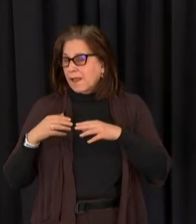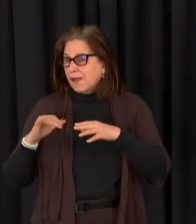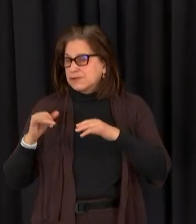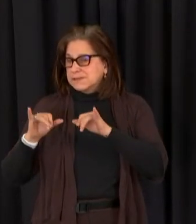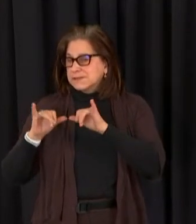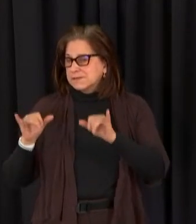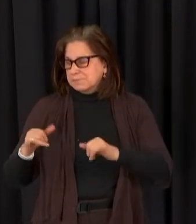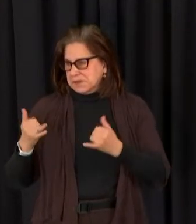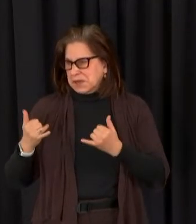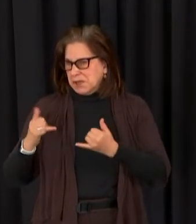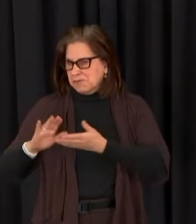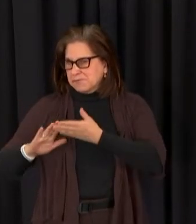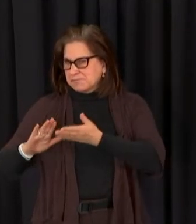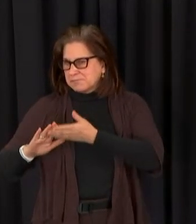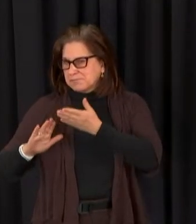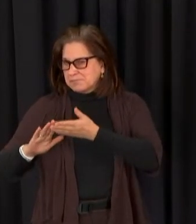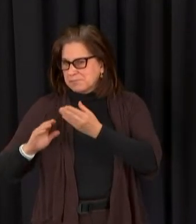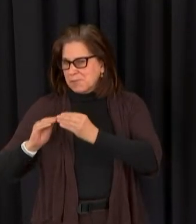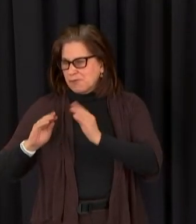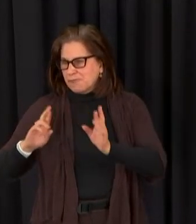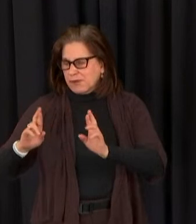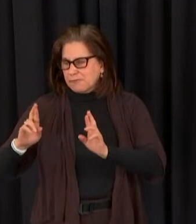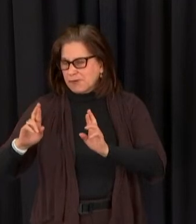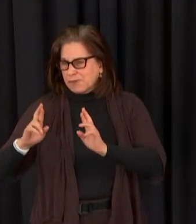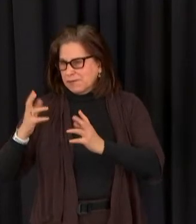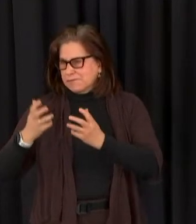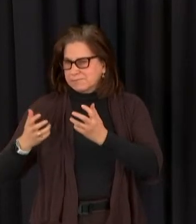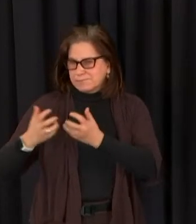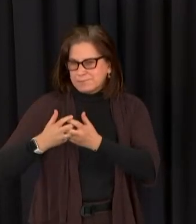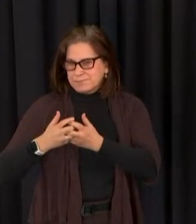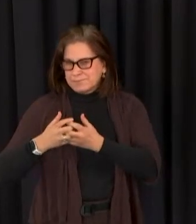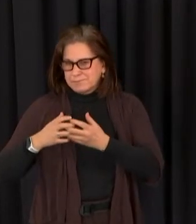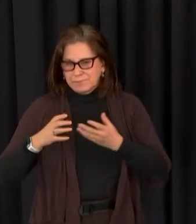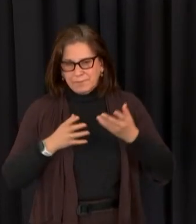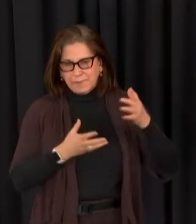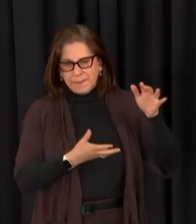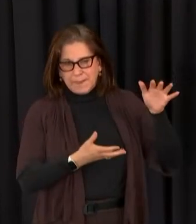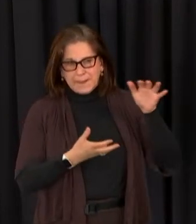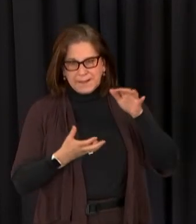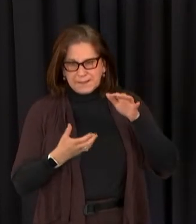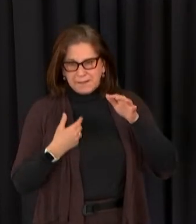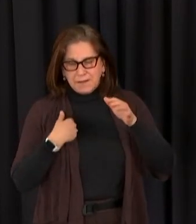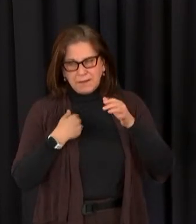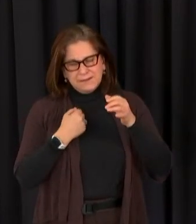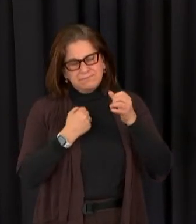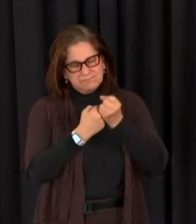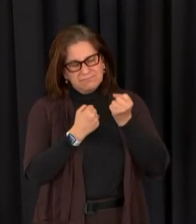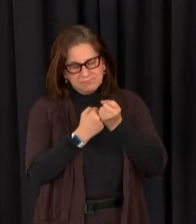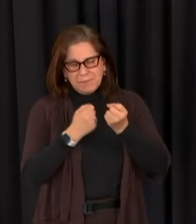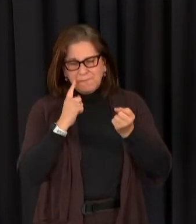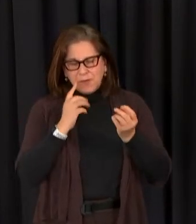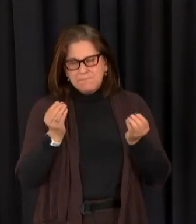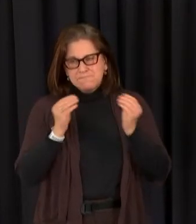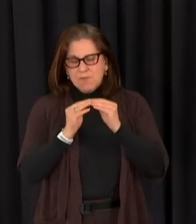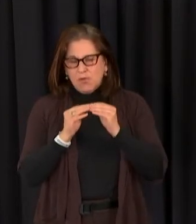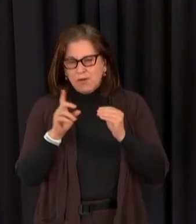can accommodate many, many, many more doses, so we continue to advocate for the district receiving more